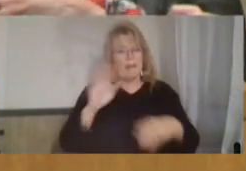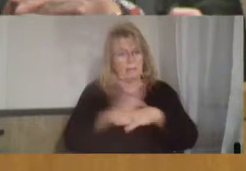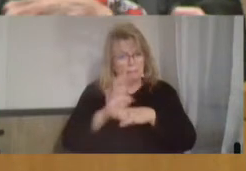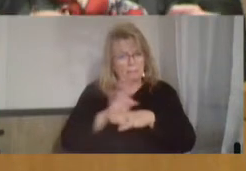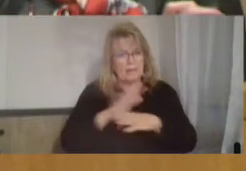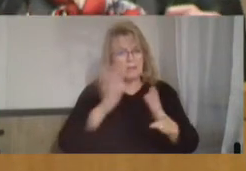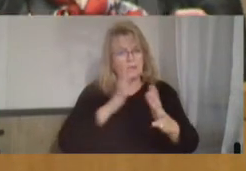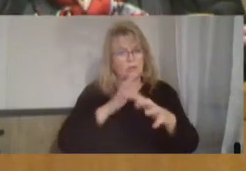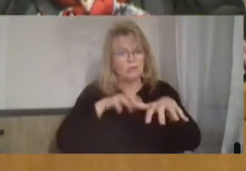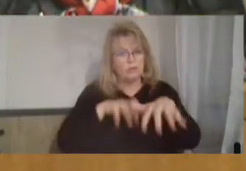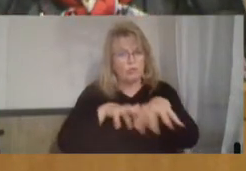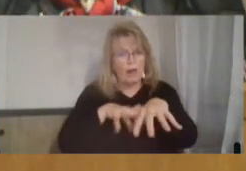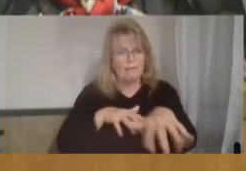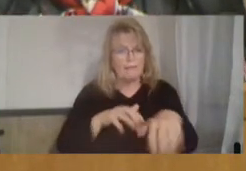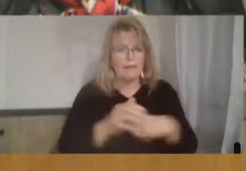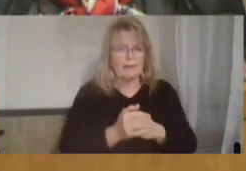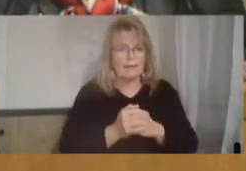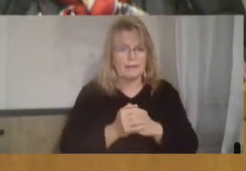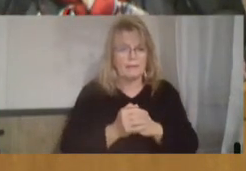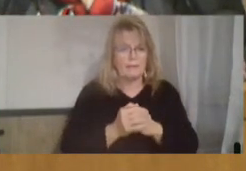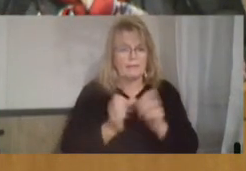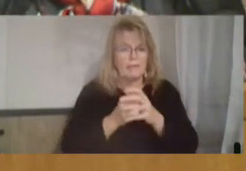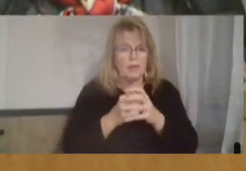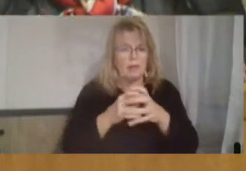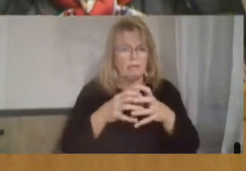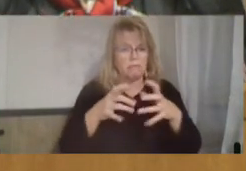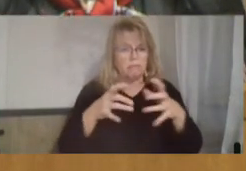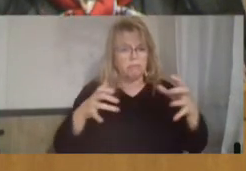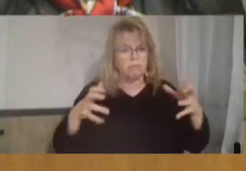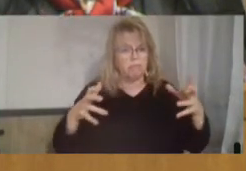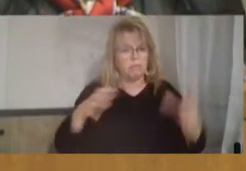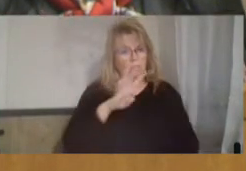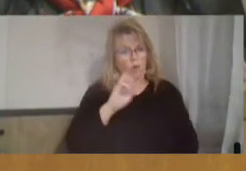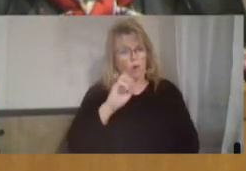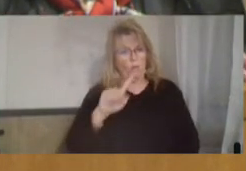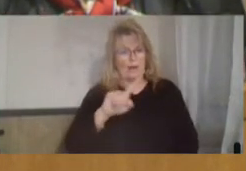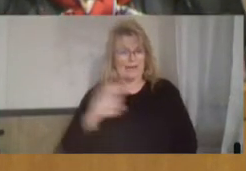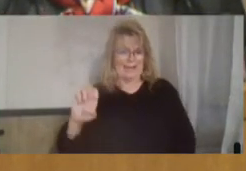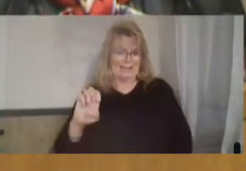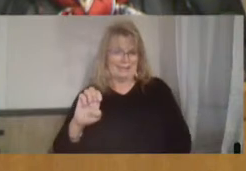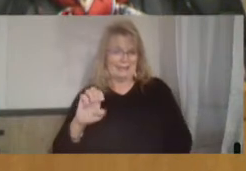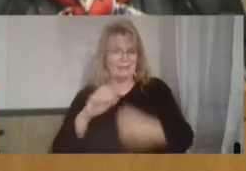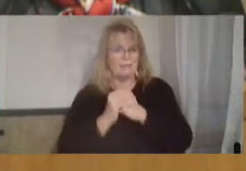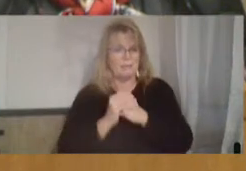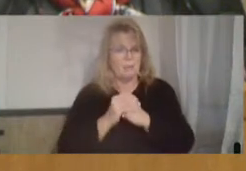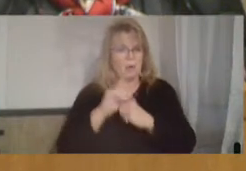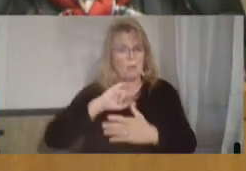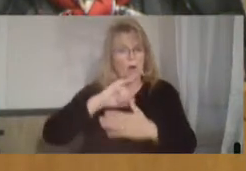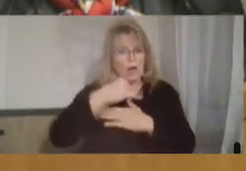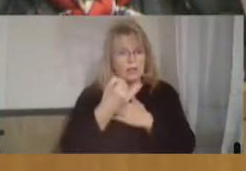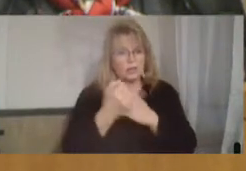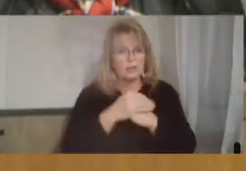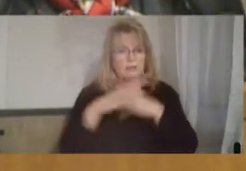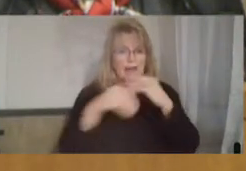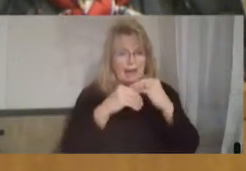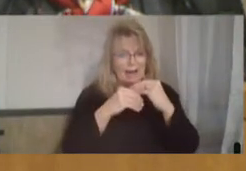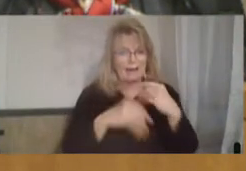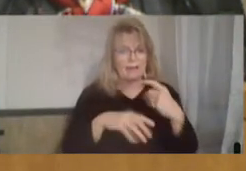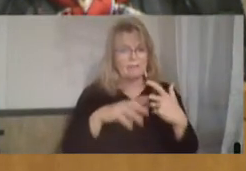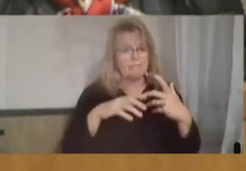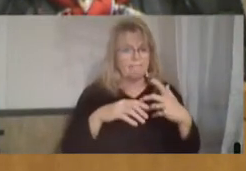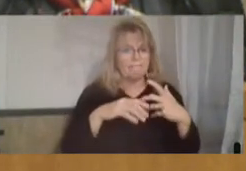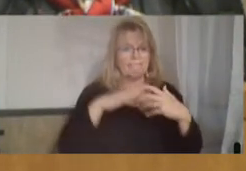the 1401 East project, adding about 300 residential units plus retail and office, will